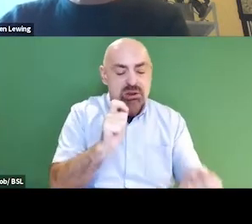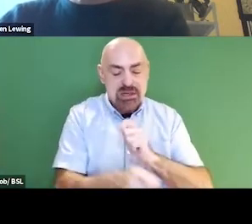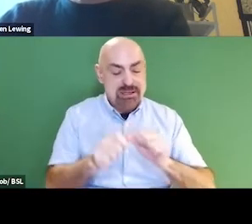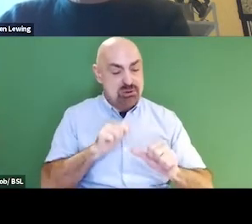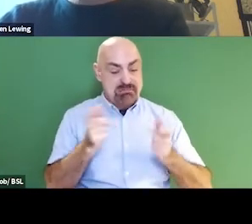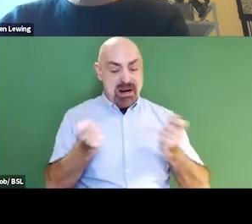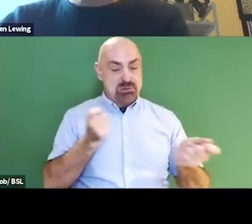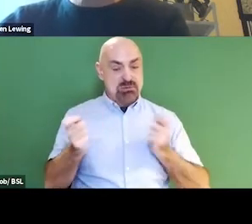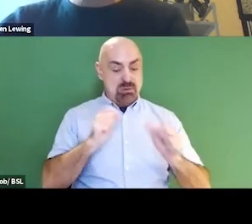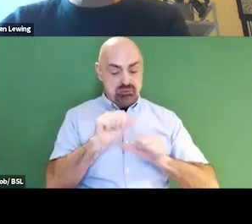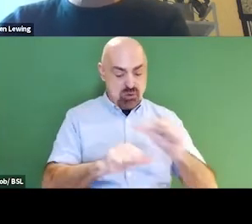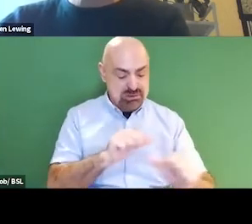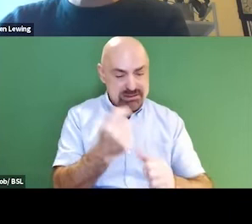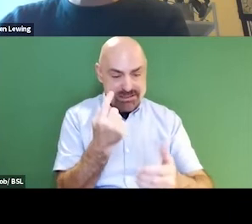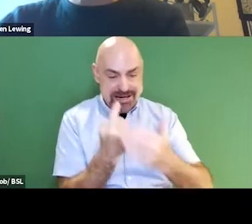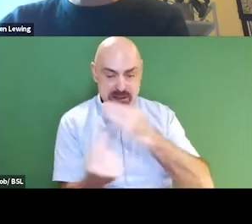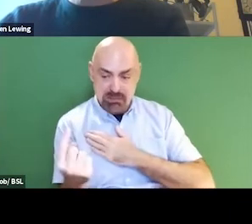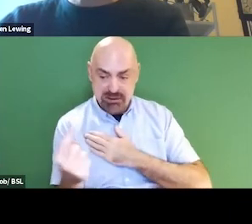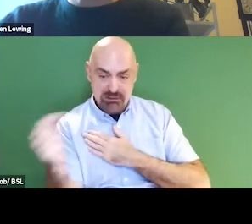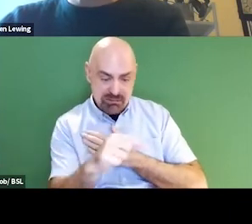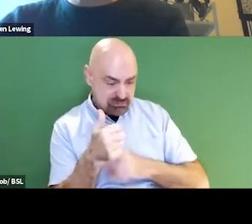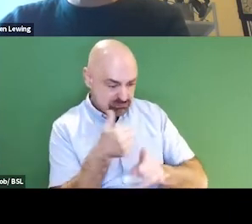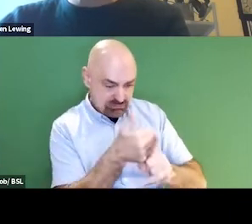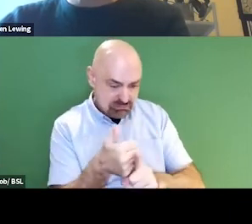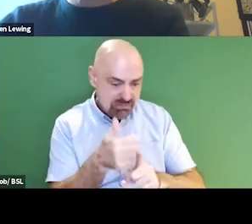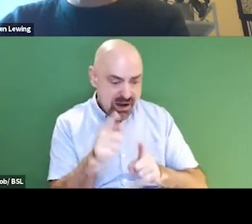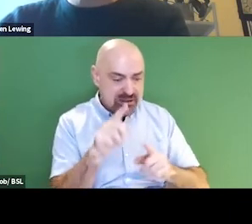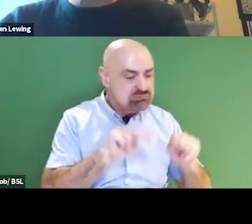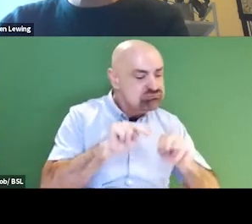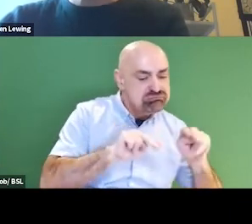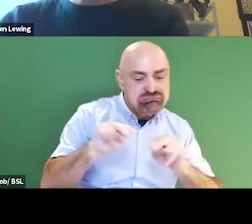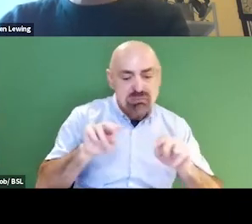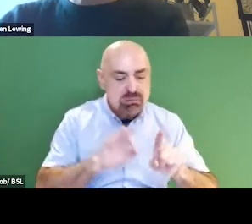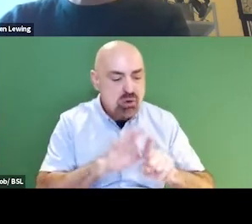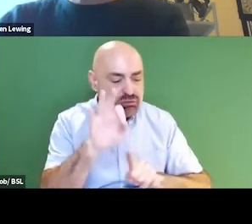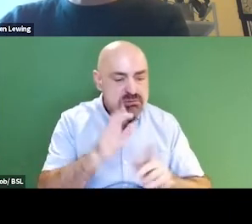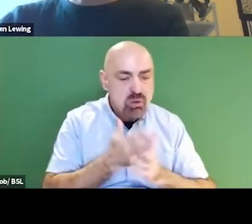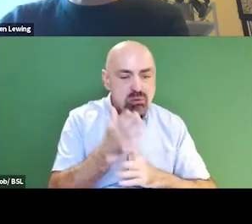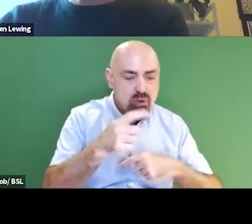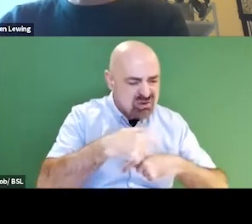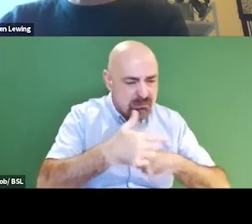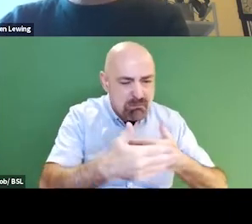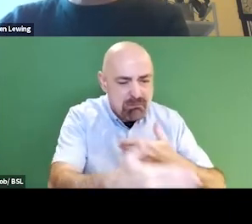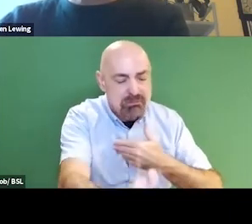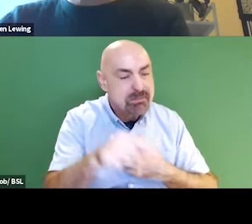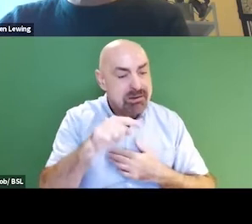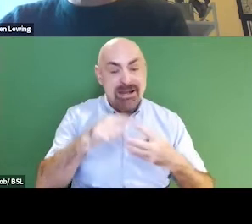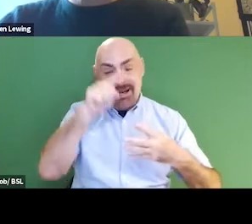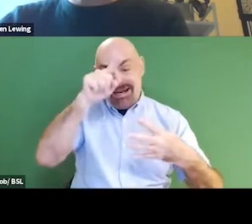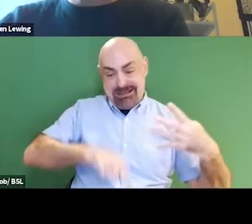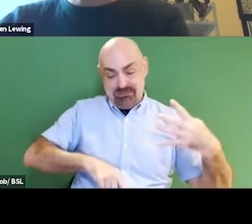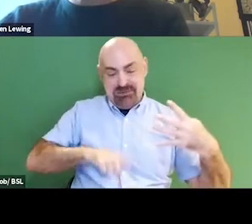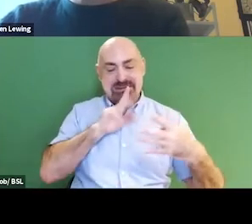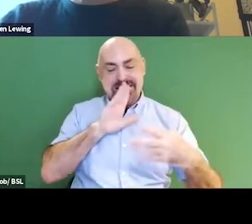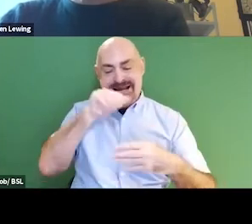processes, independent support and challenge, and tracking progress over time. Each of these is now embedded